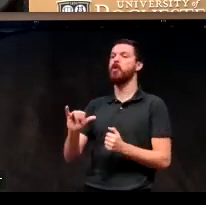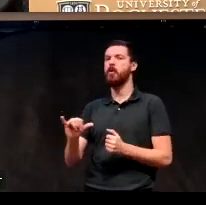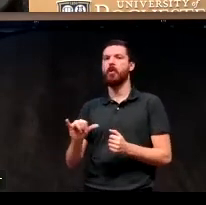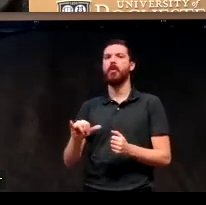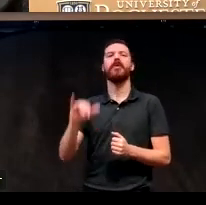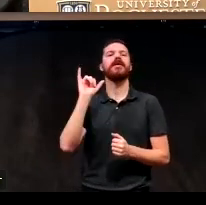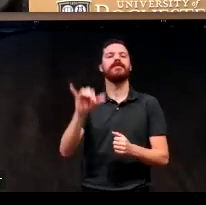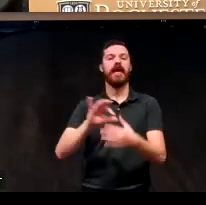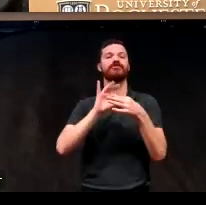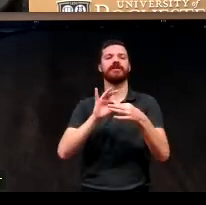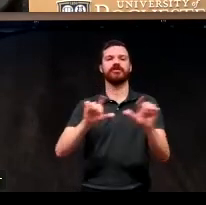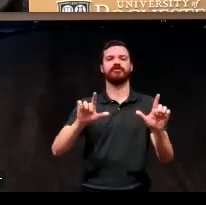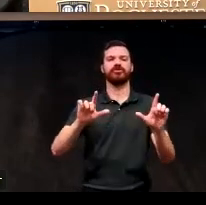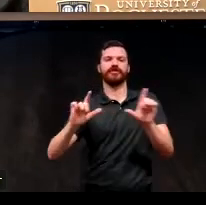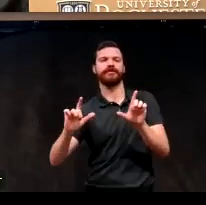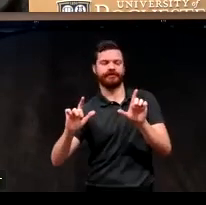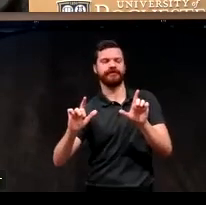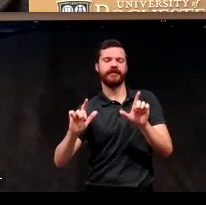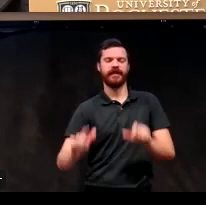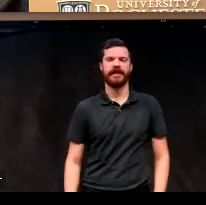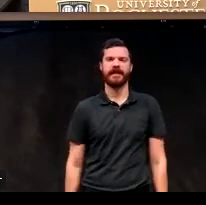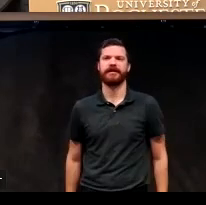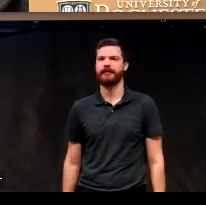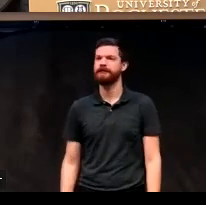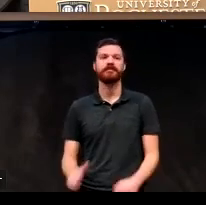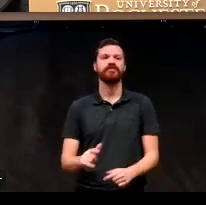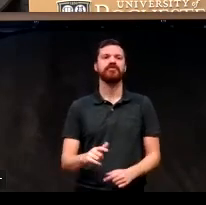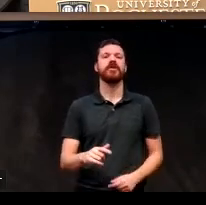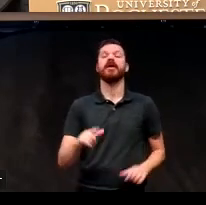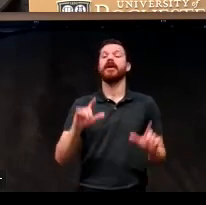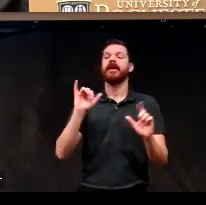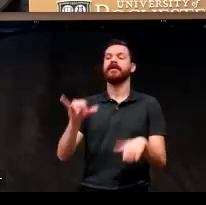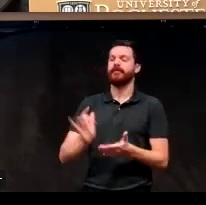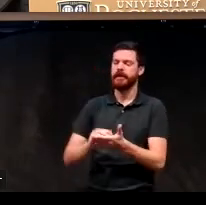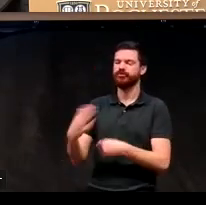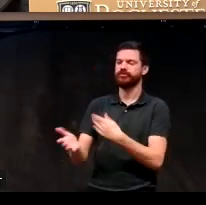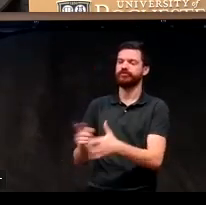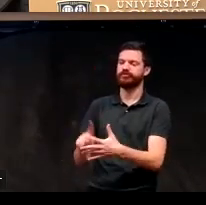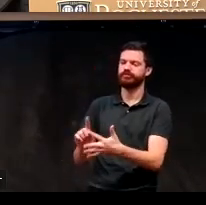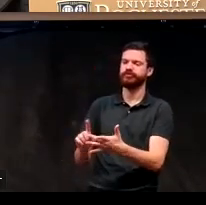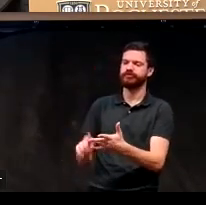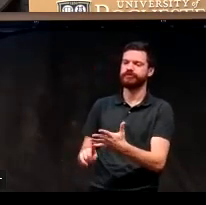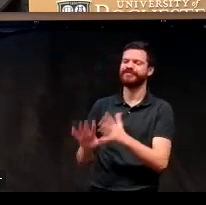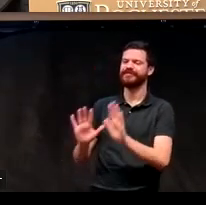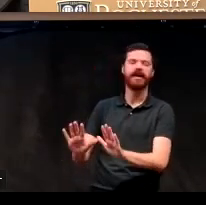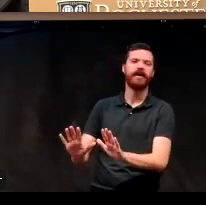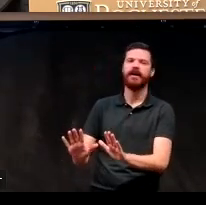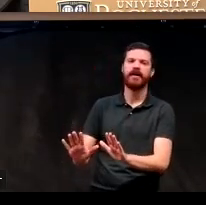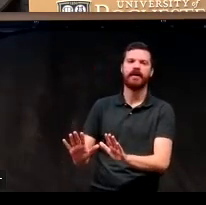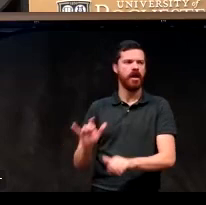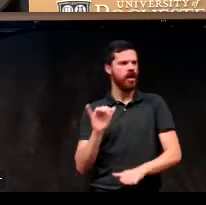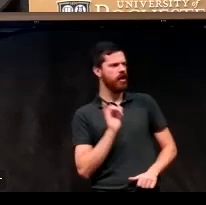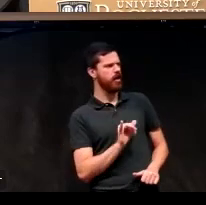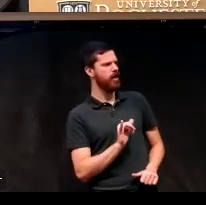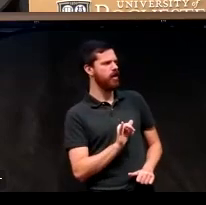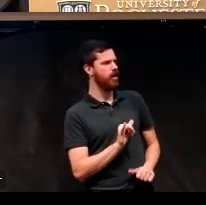really shifts the relationship, you know, from here, take these medication to, oh, this